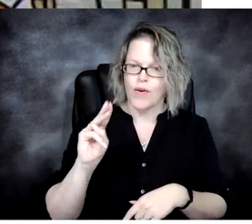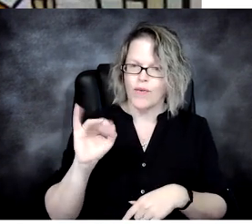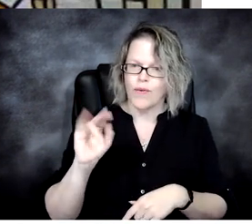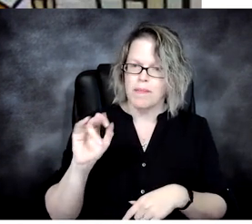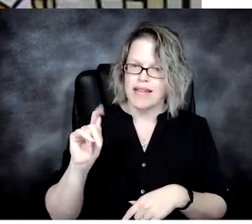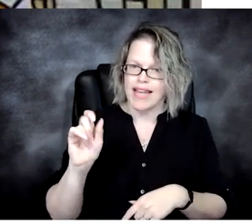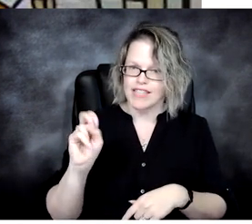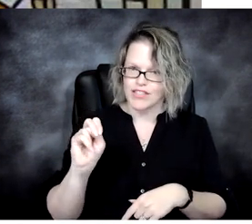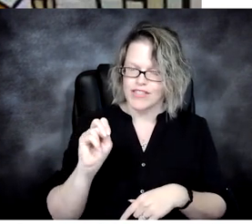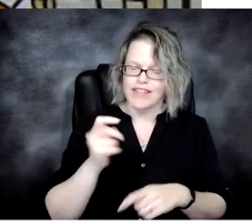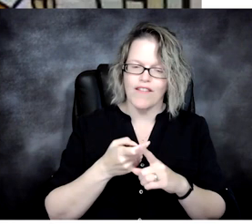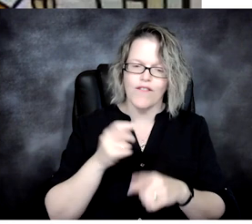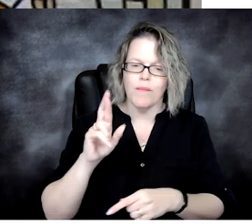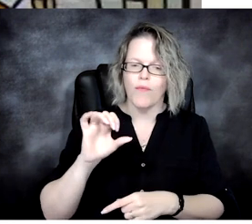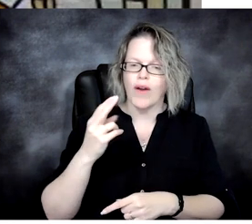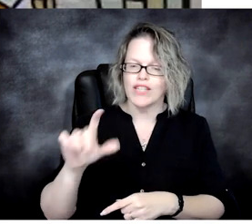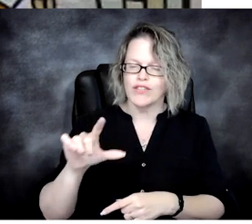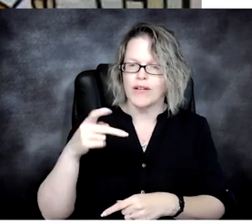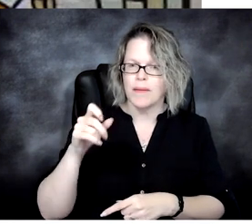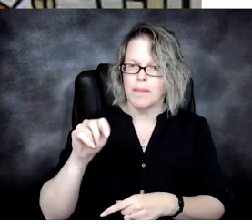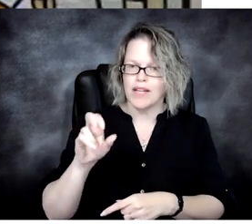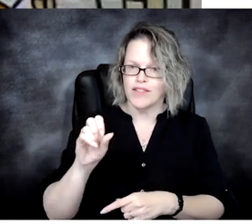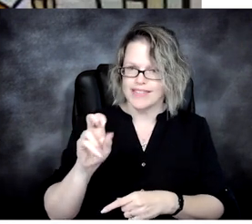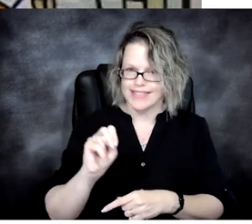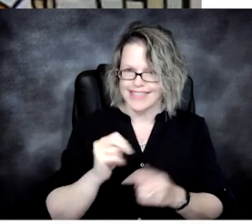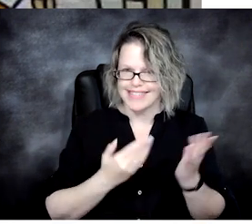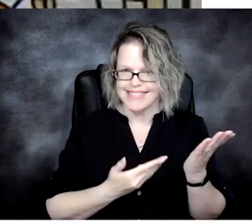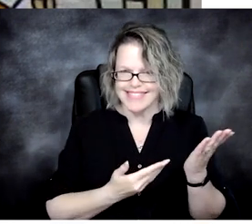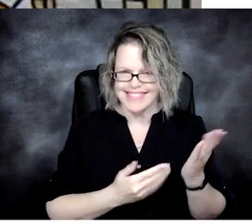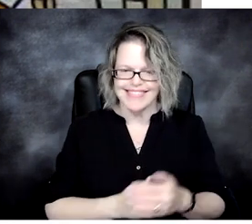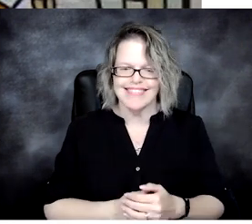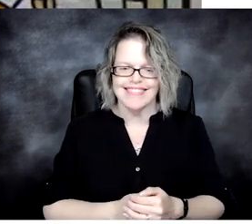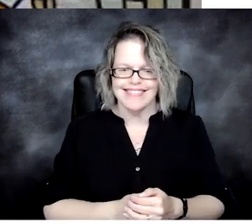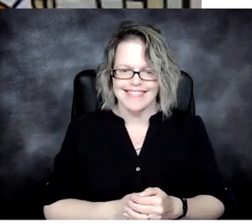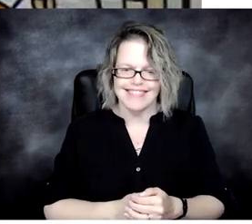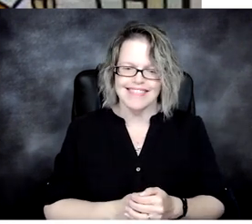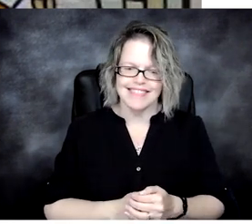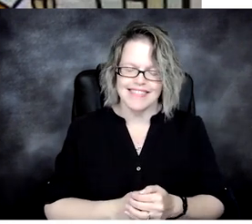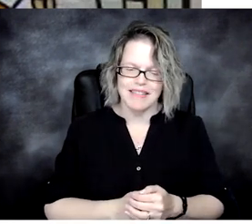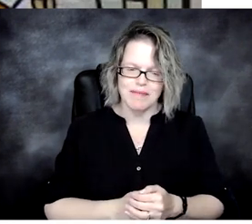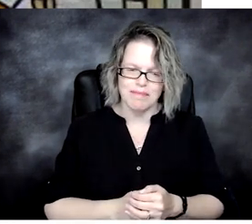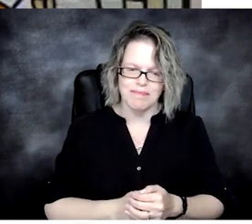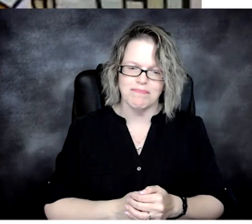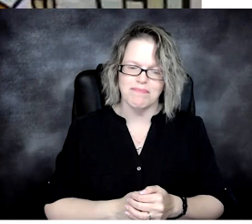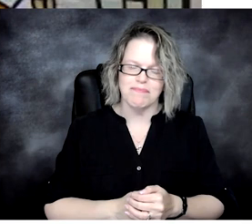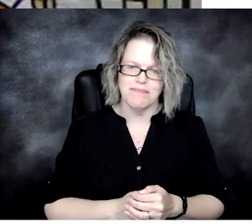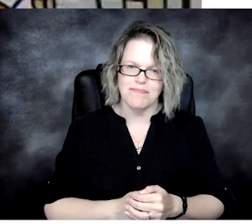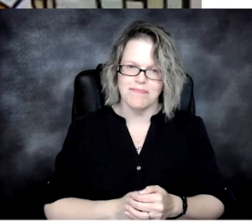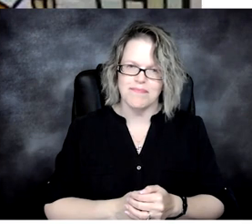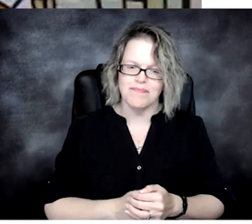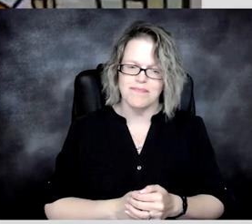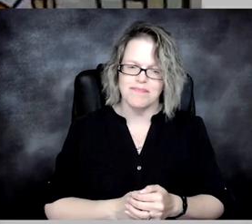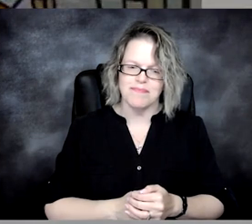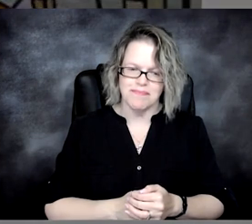by Rachel Peterson of On Track Academy, Spokane Public Schools, ESD 101. Rachel's